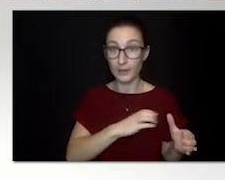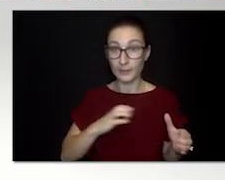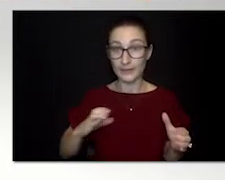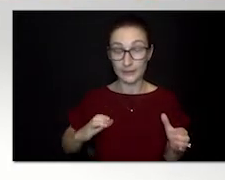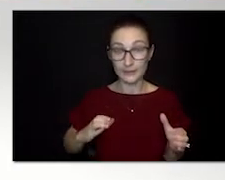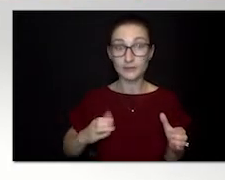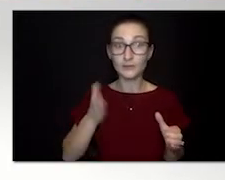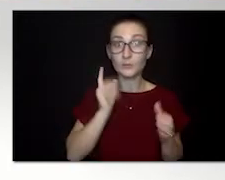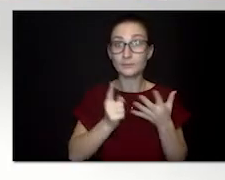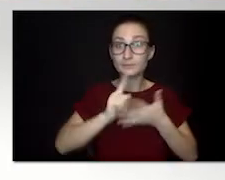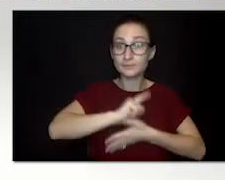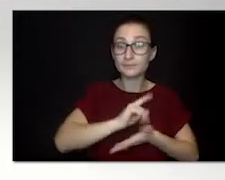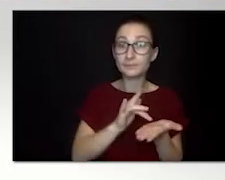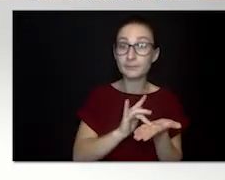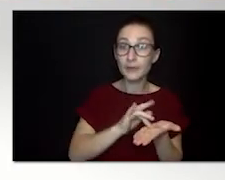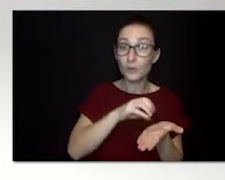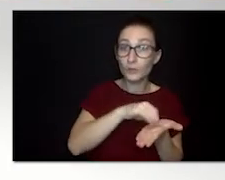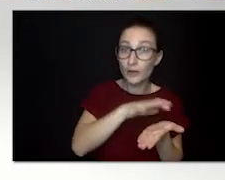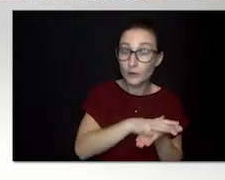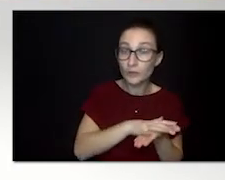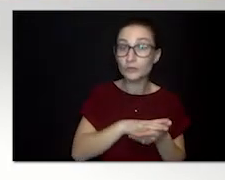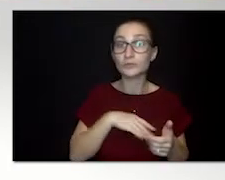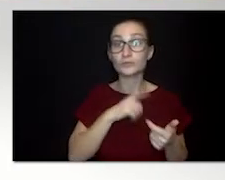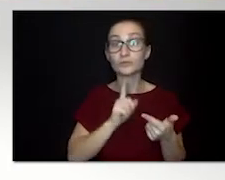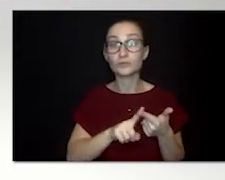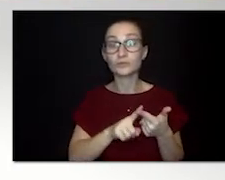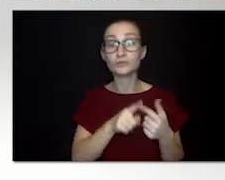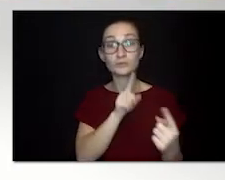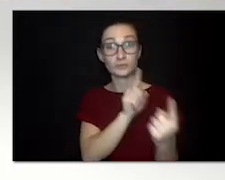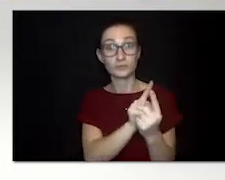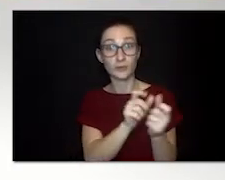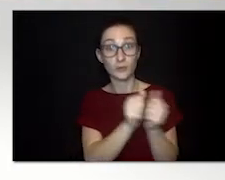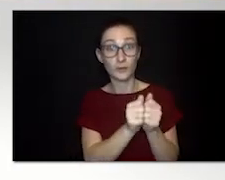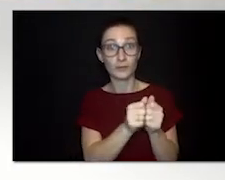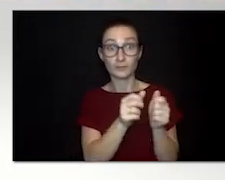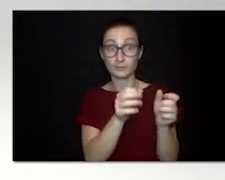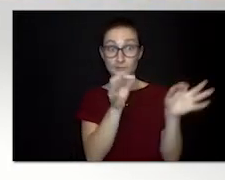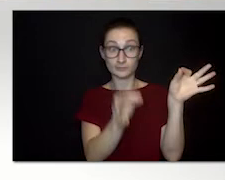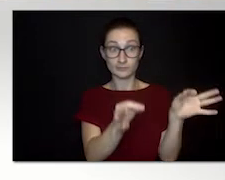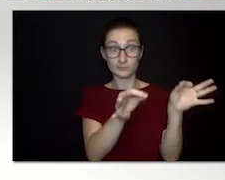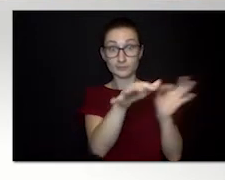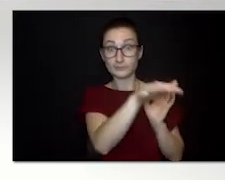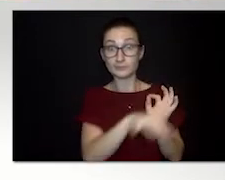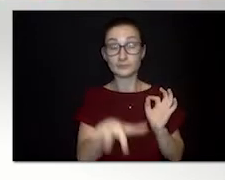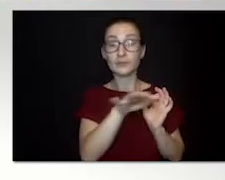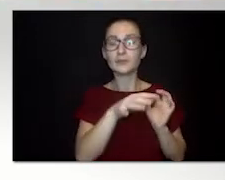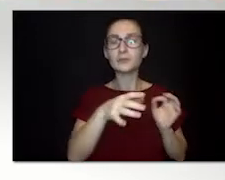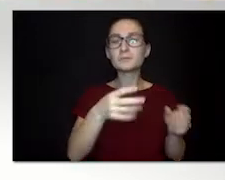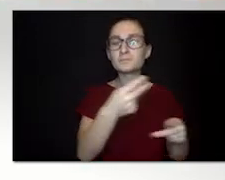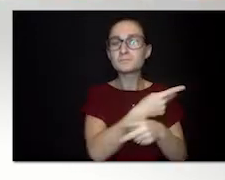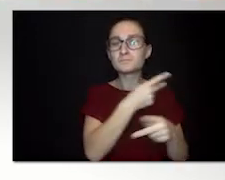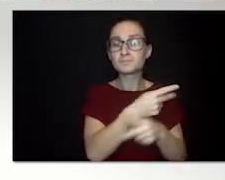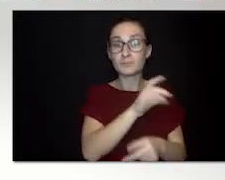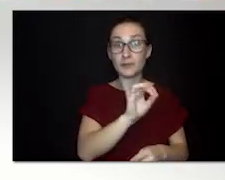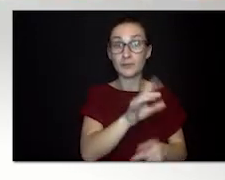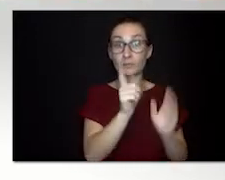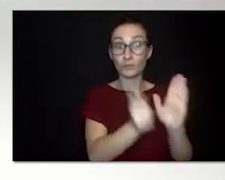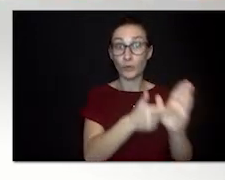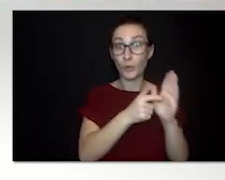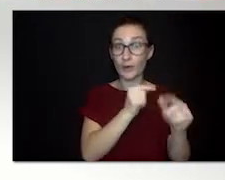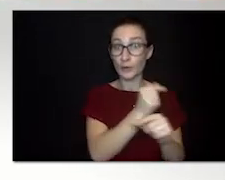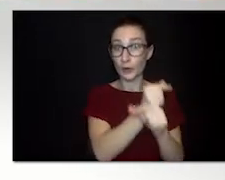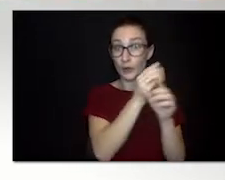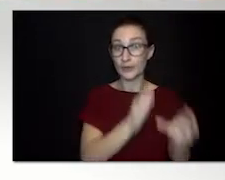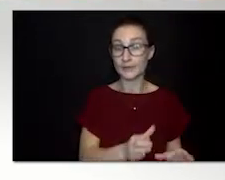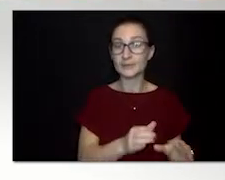Those 3 people will review medical records, meet with the ward, and determine whether a guardianship is actually necessary or not. So it's just